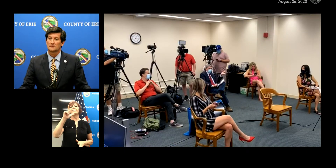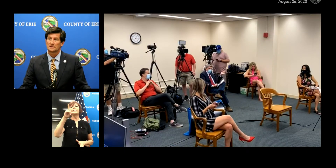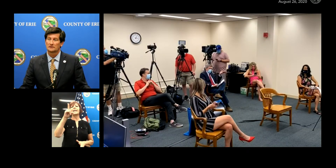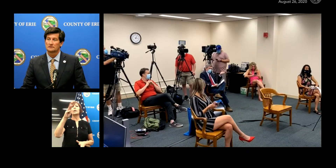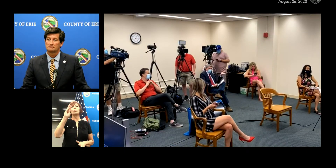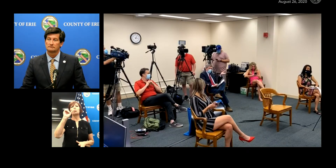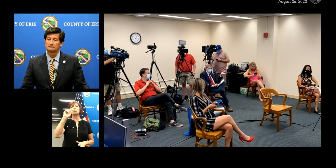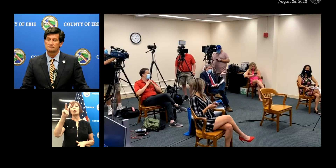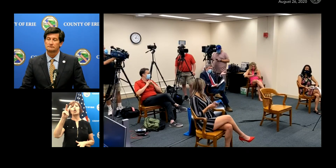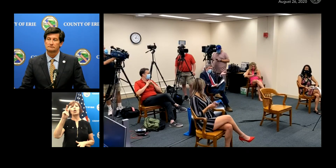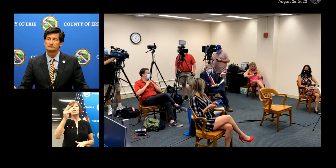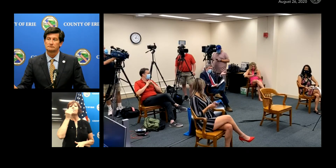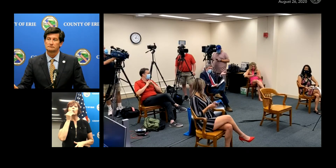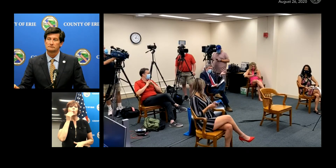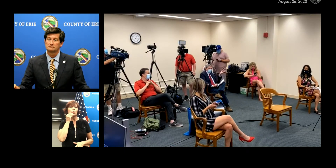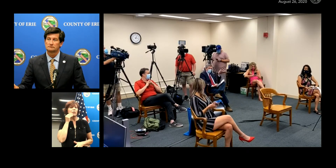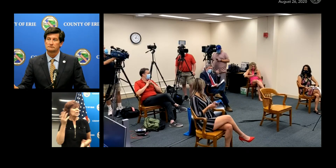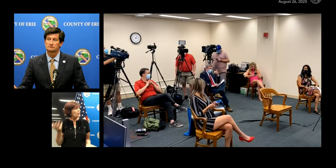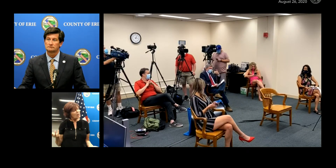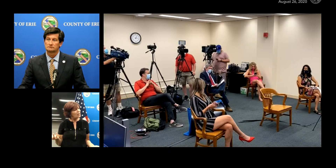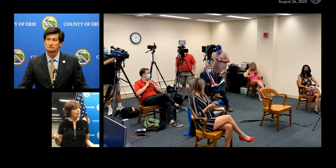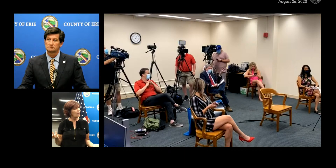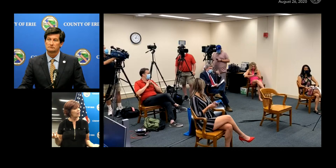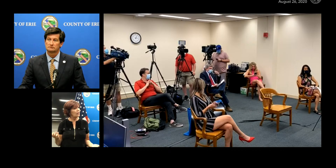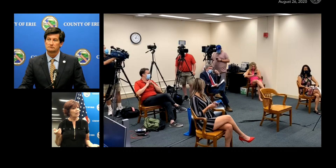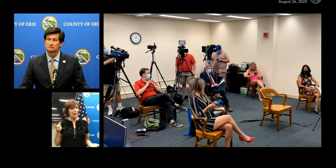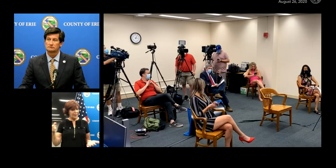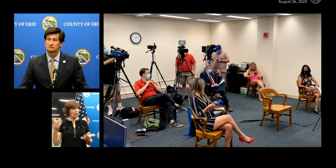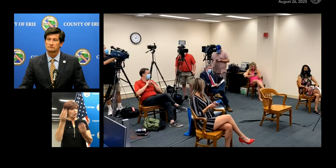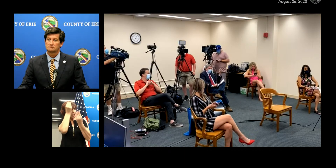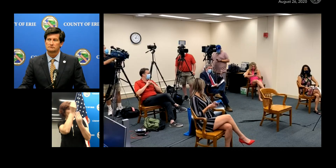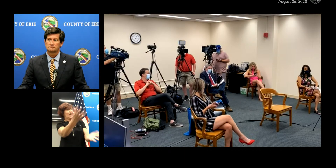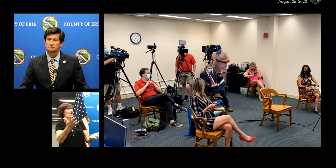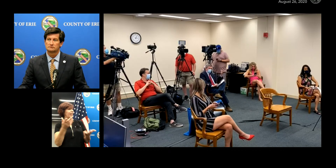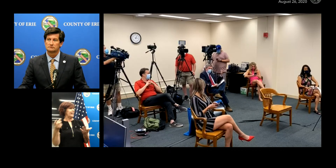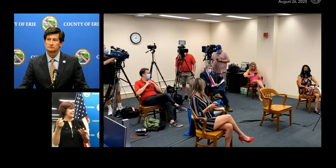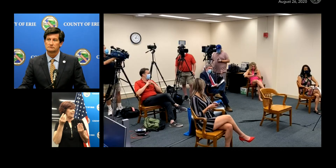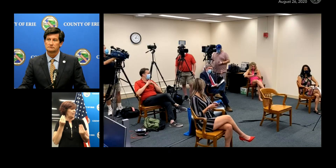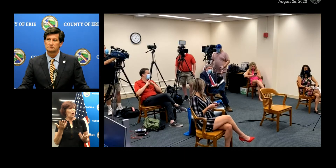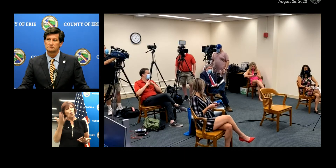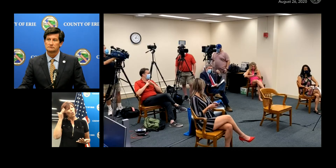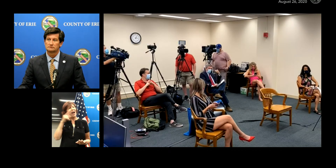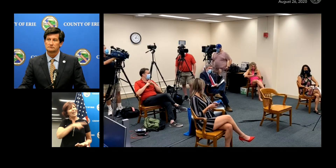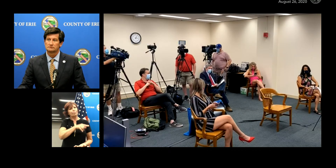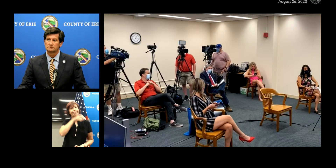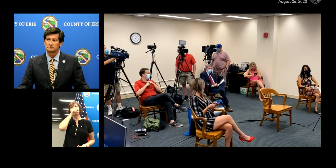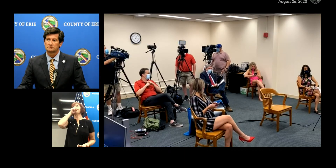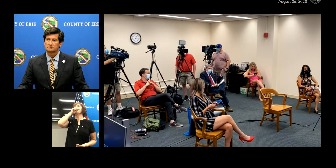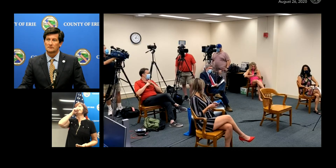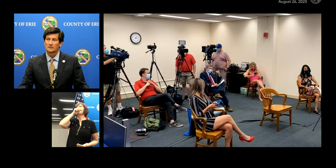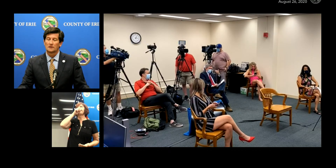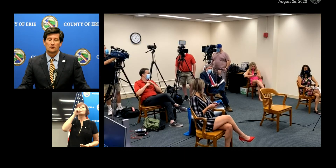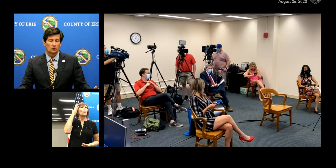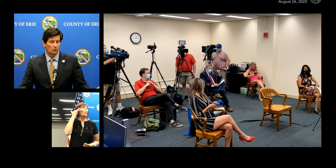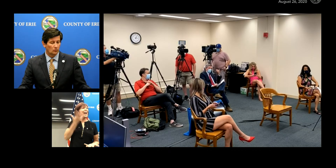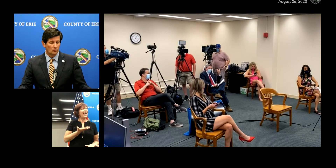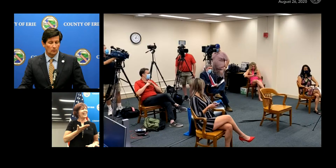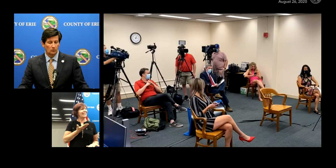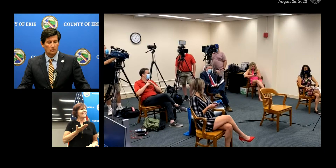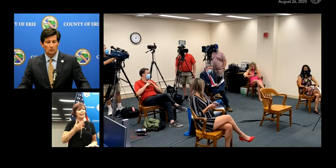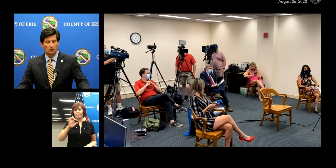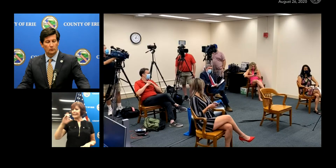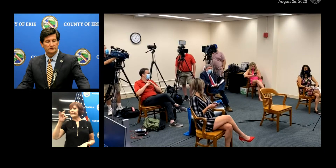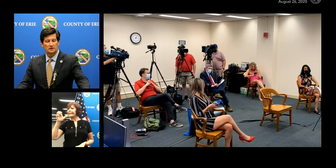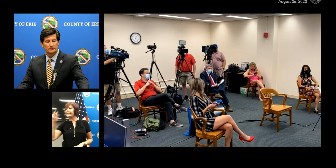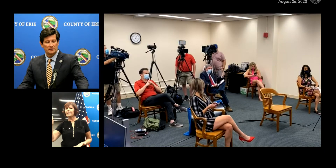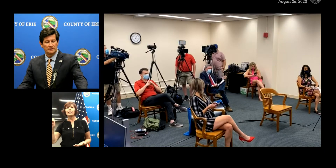Foods, as we heard about, they're sharing this information. Why isn't Erie County, again, about Eden and situations